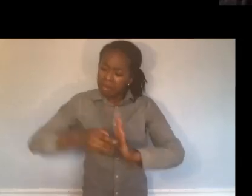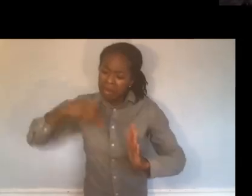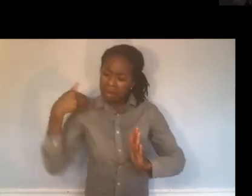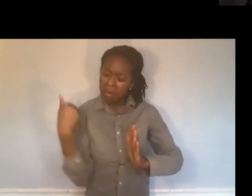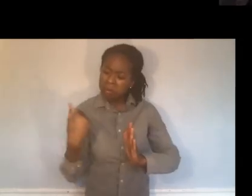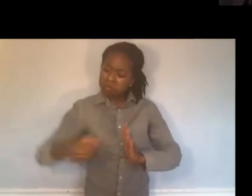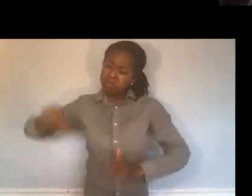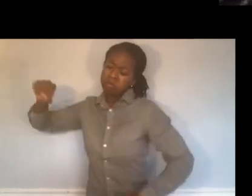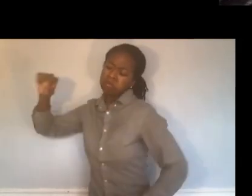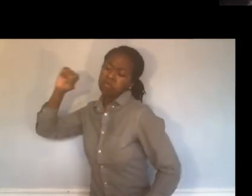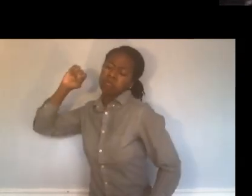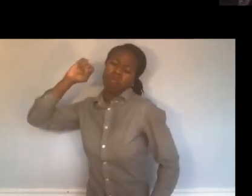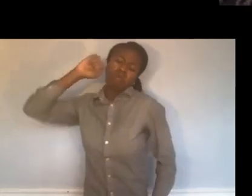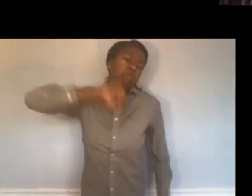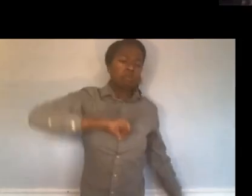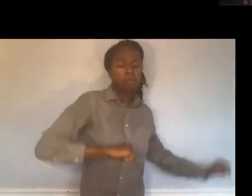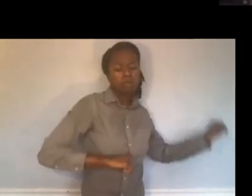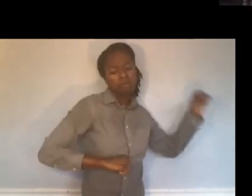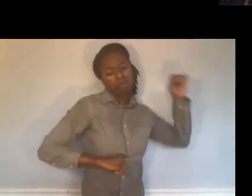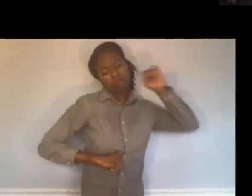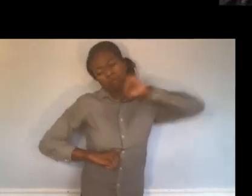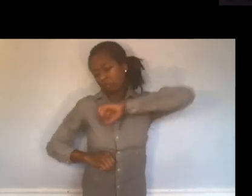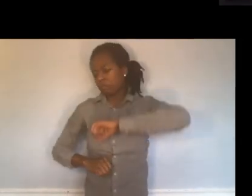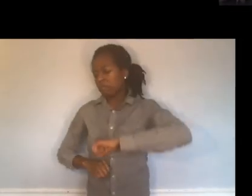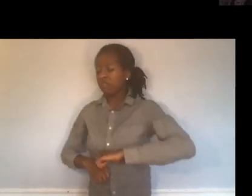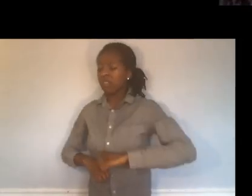How long this been going on?